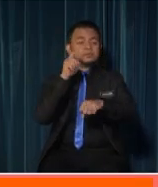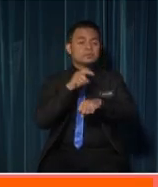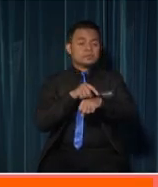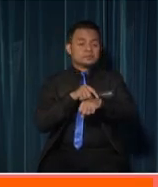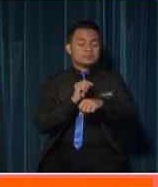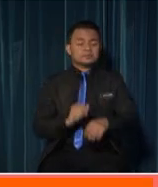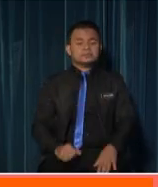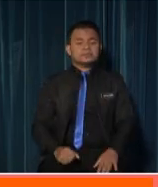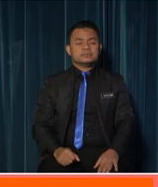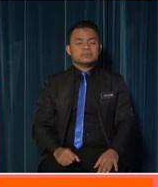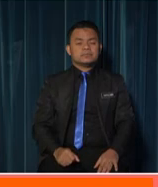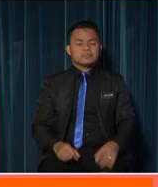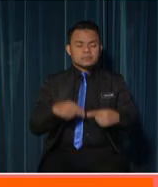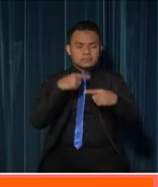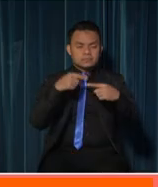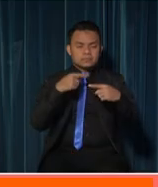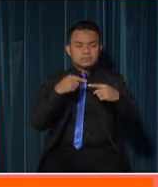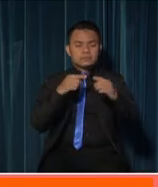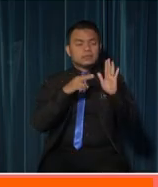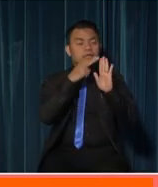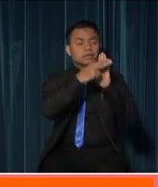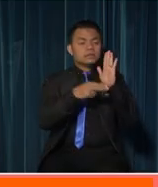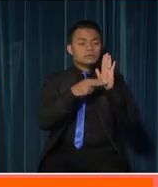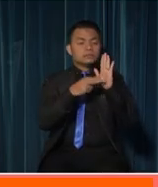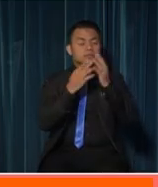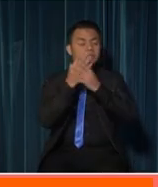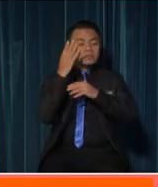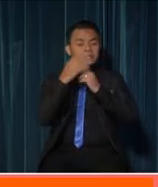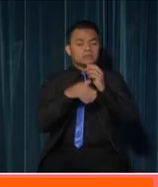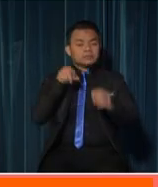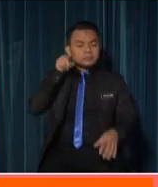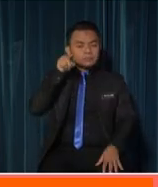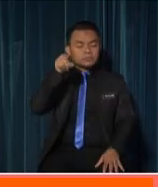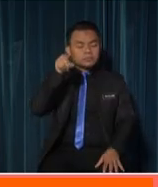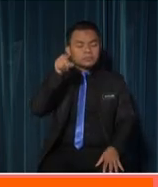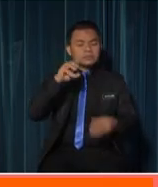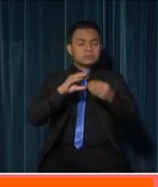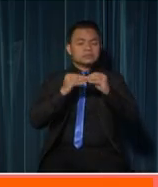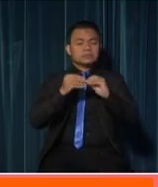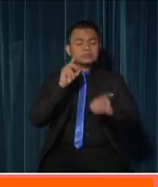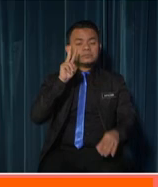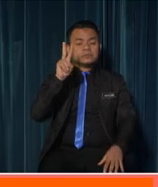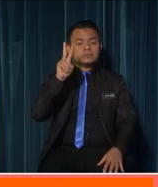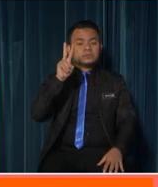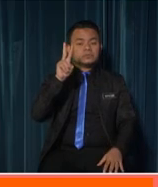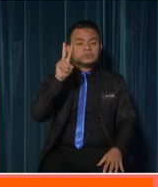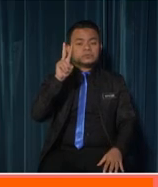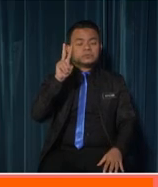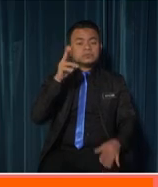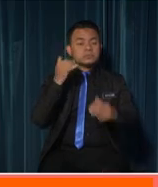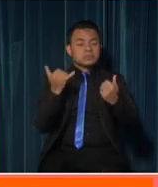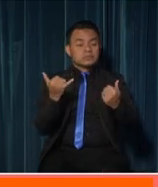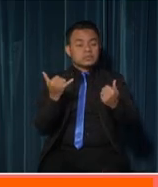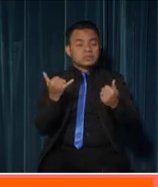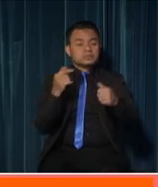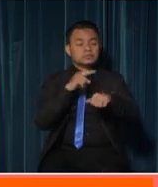hand is pointing at number 2, it shows 2 o'clock.